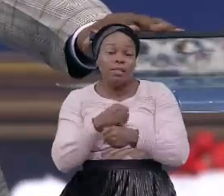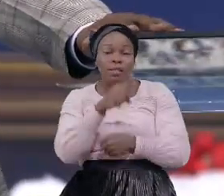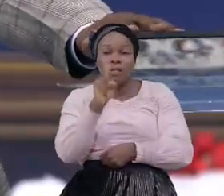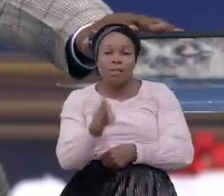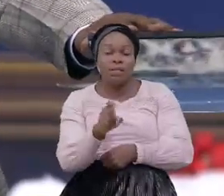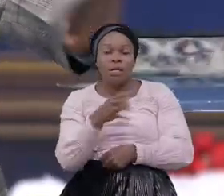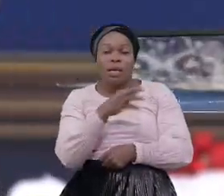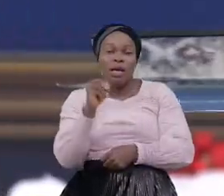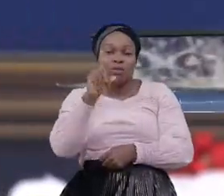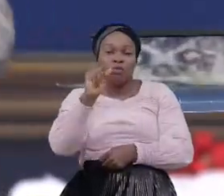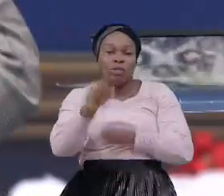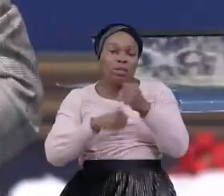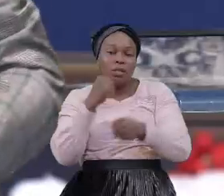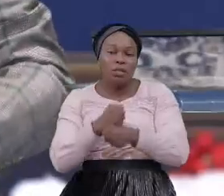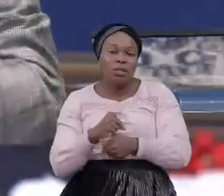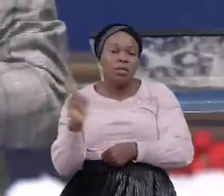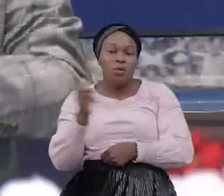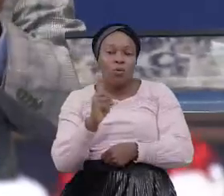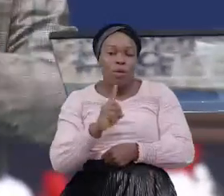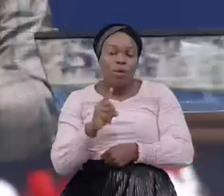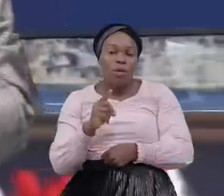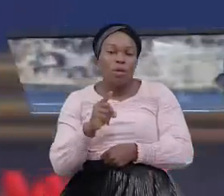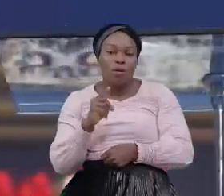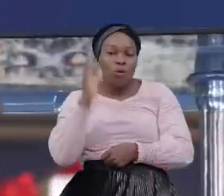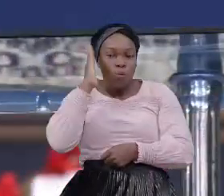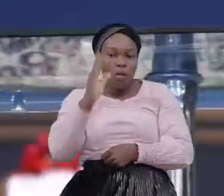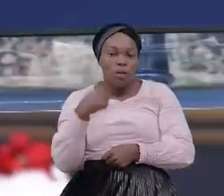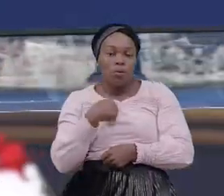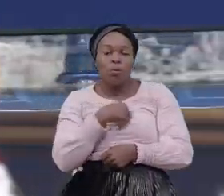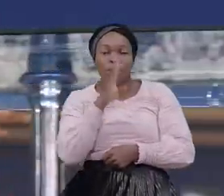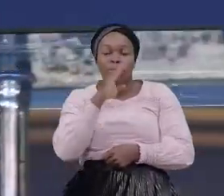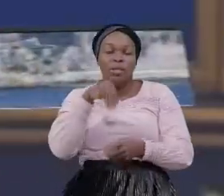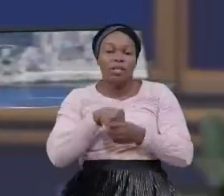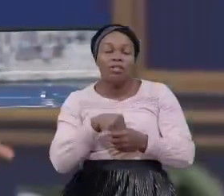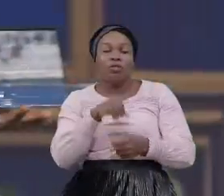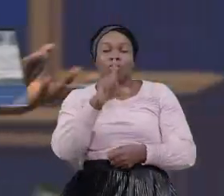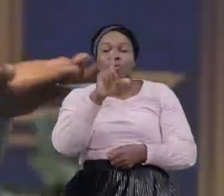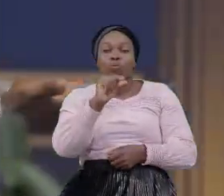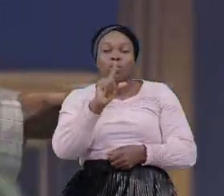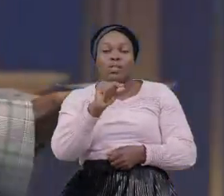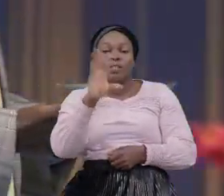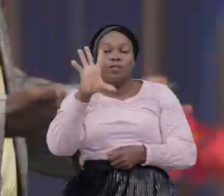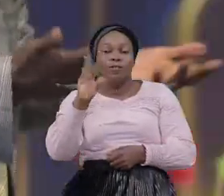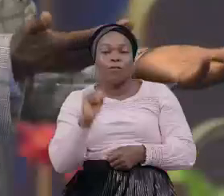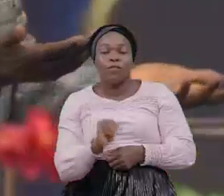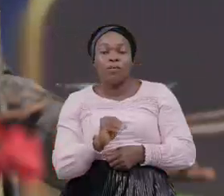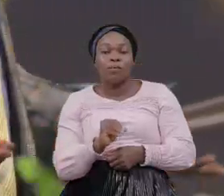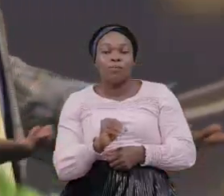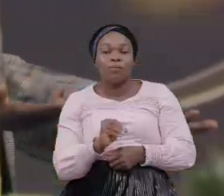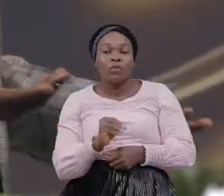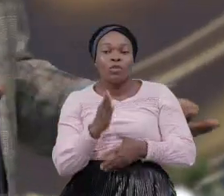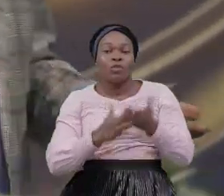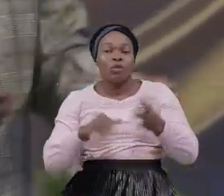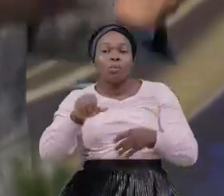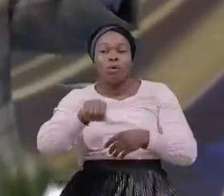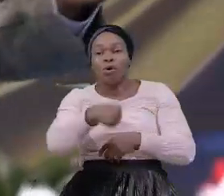in 2050? Other countries are setting goals. They're saying by 2030, that's where